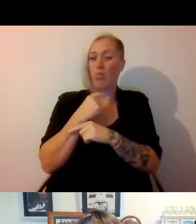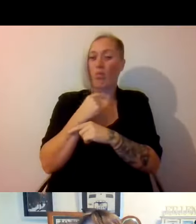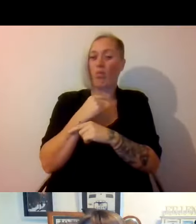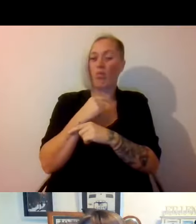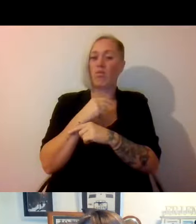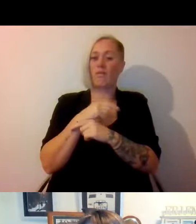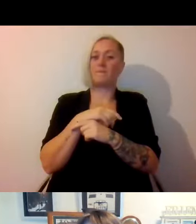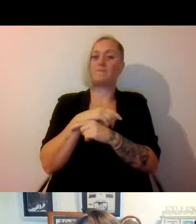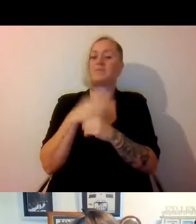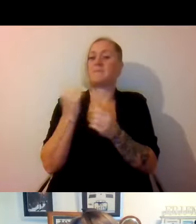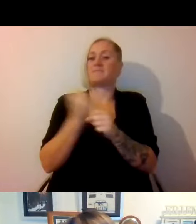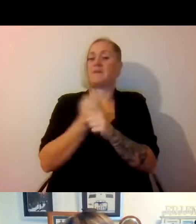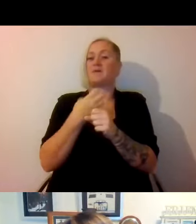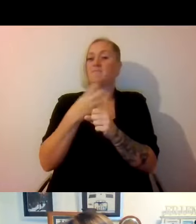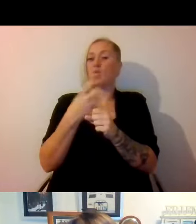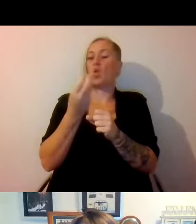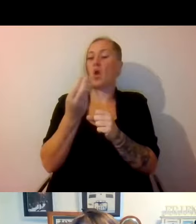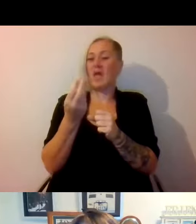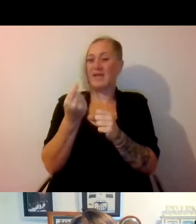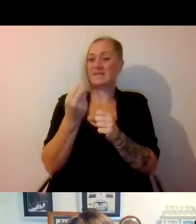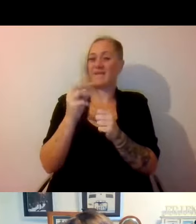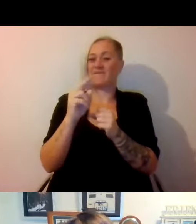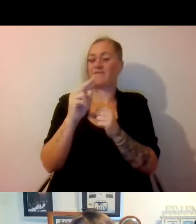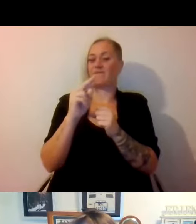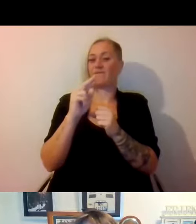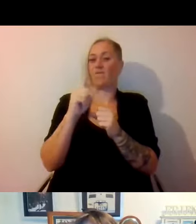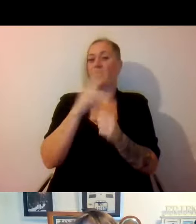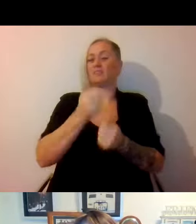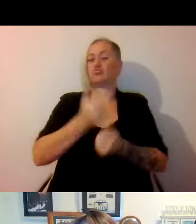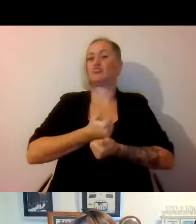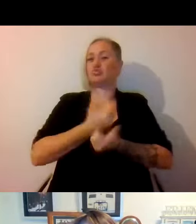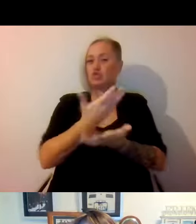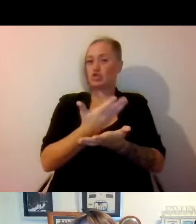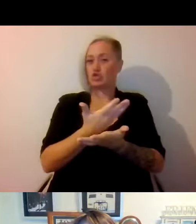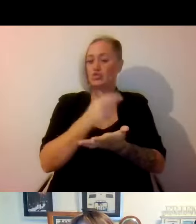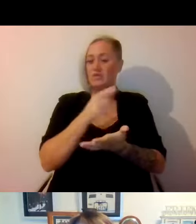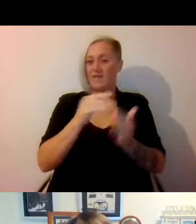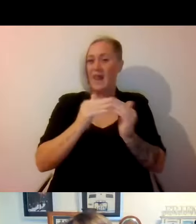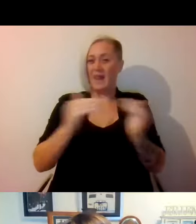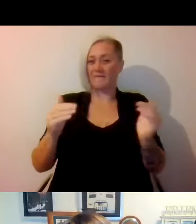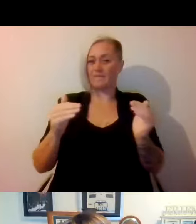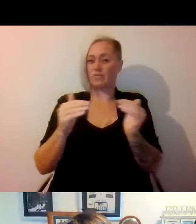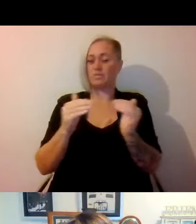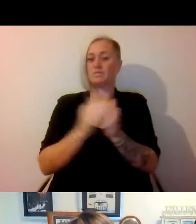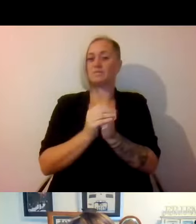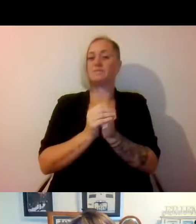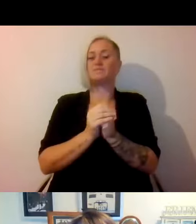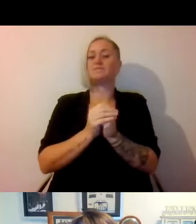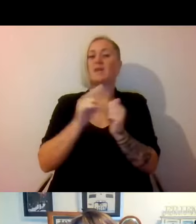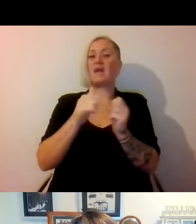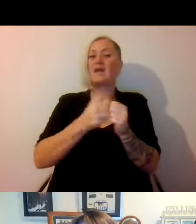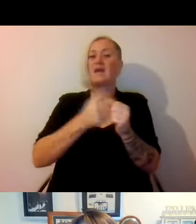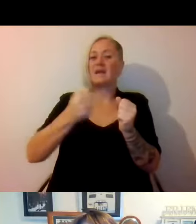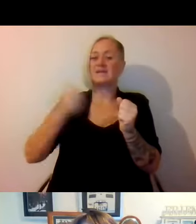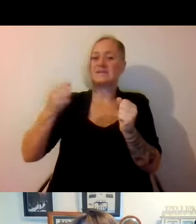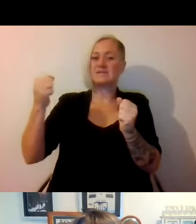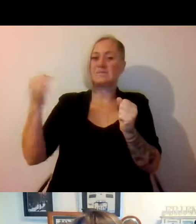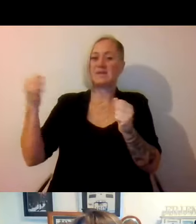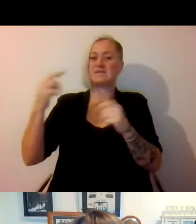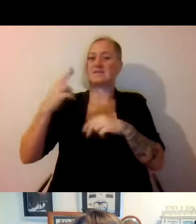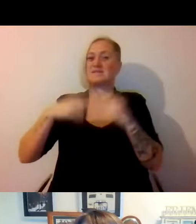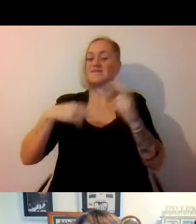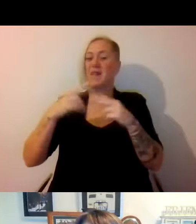So they're much easier to produce at that motor level than speech. It extends a developmental skill that a